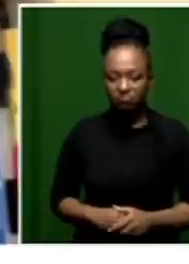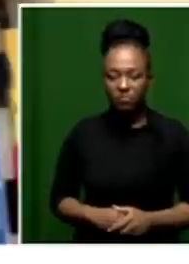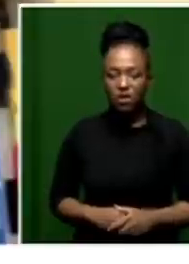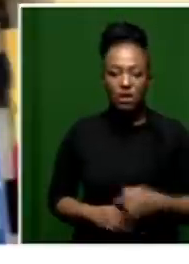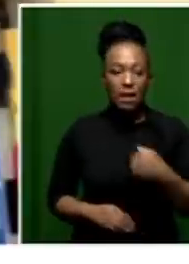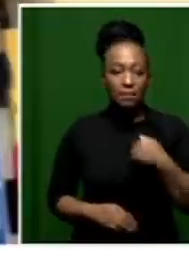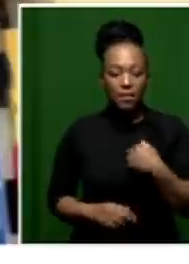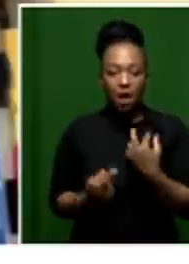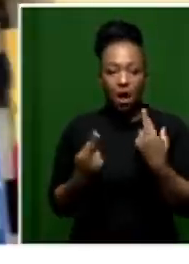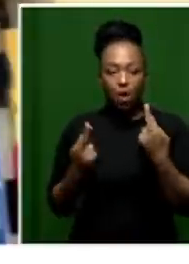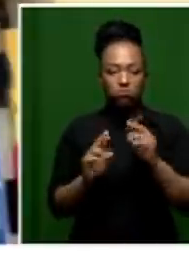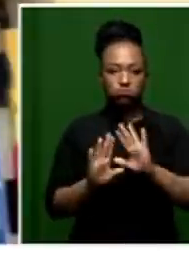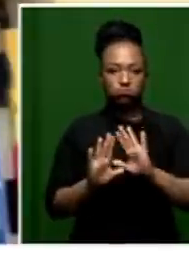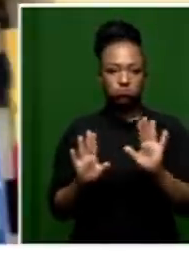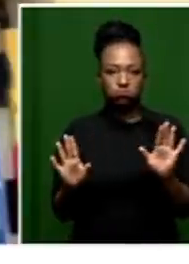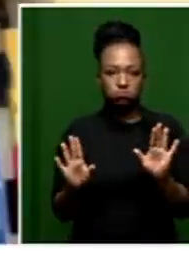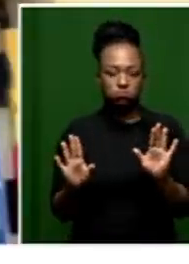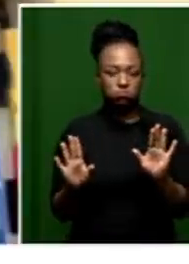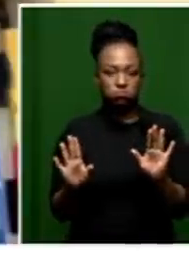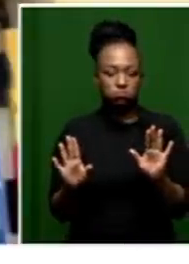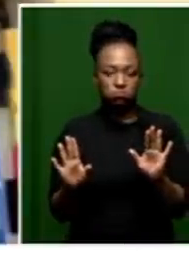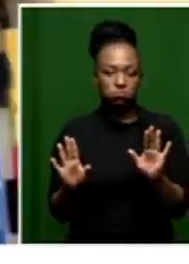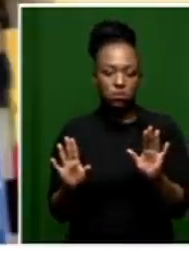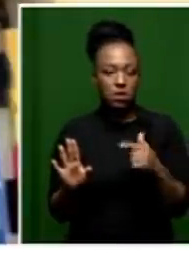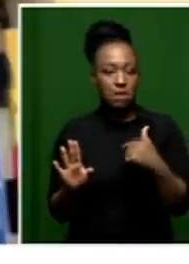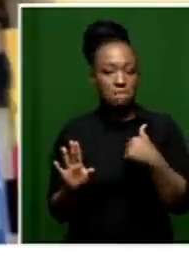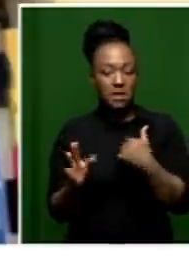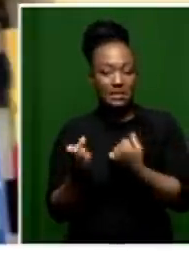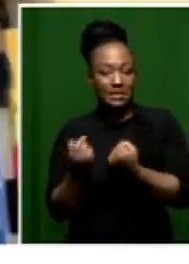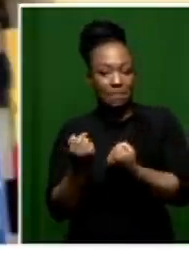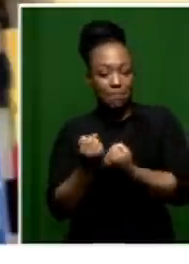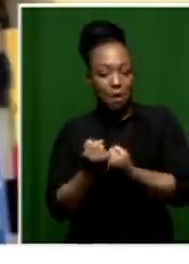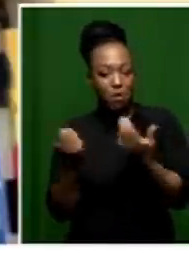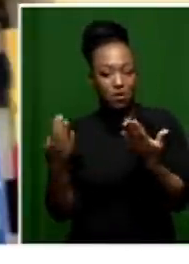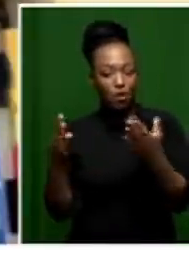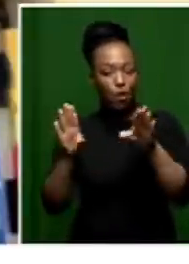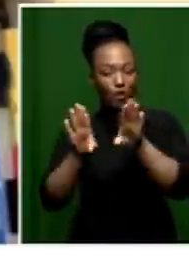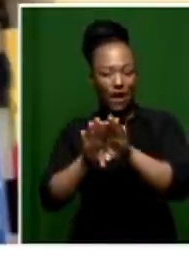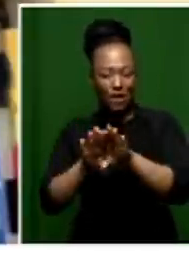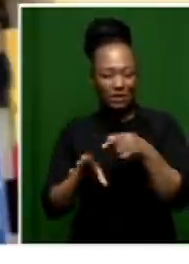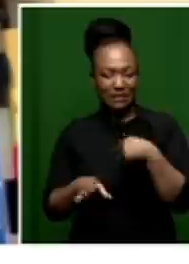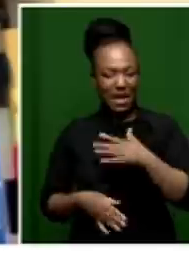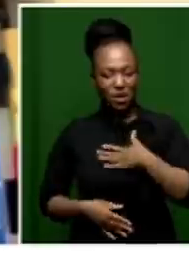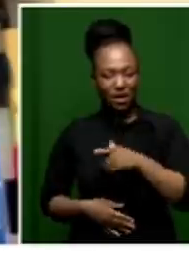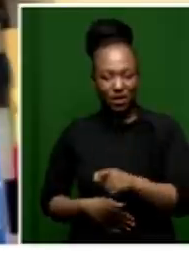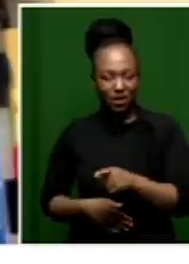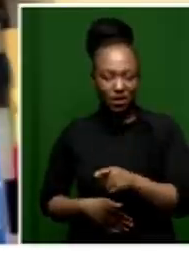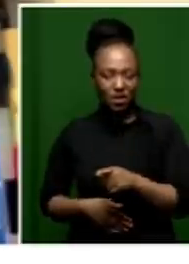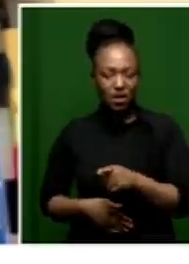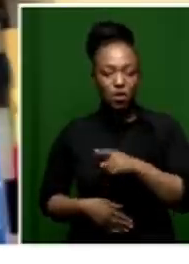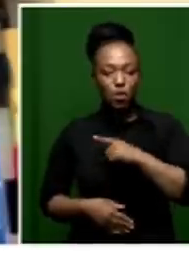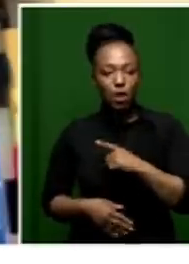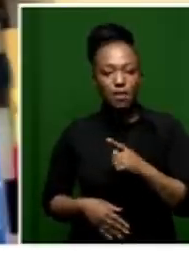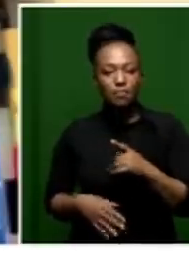So, I hope not. I'm really not a big supporter of lockdowns. That's when we basically